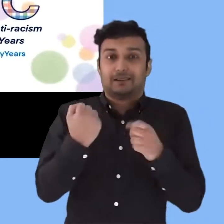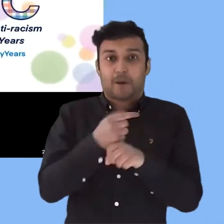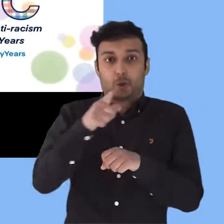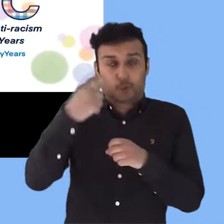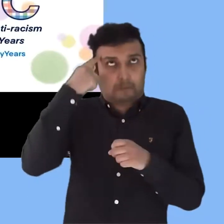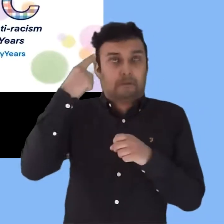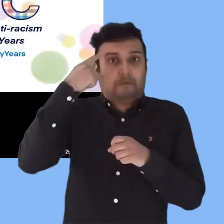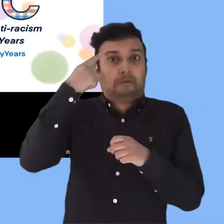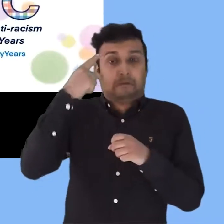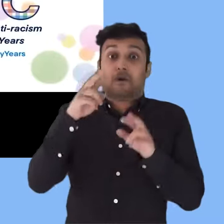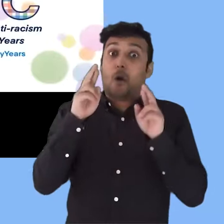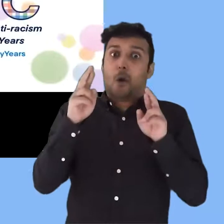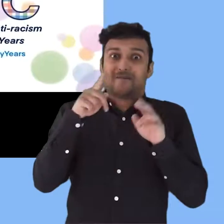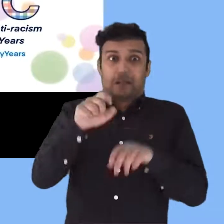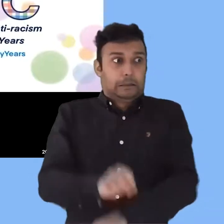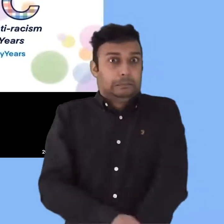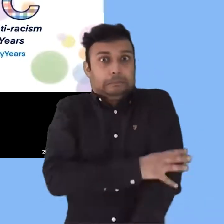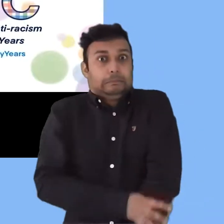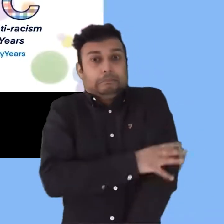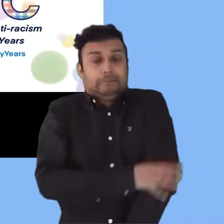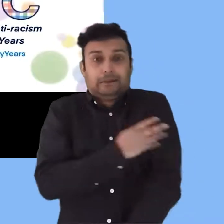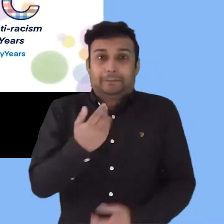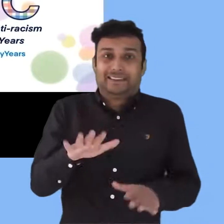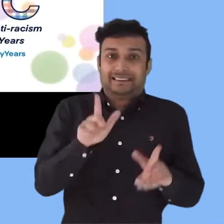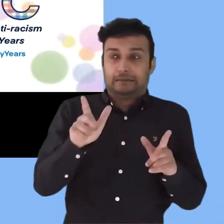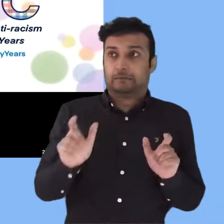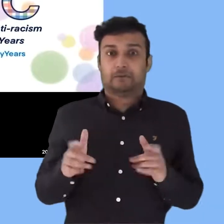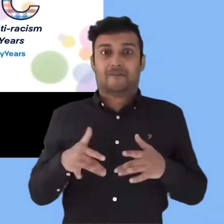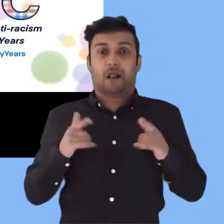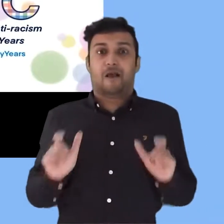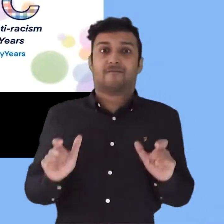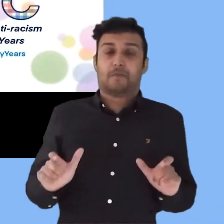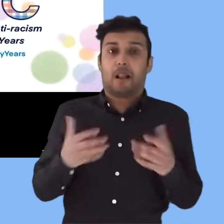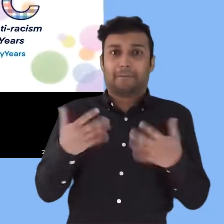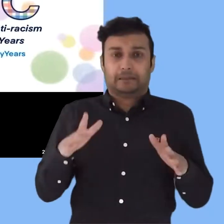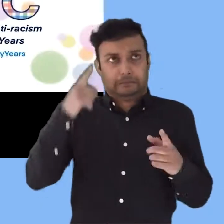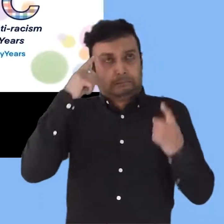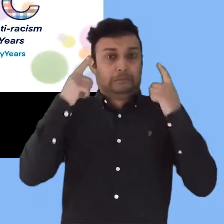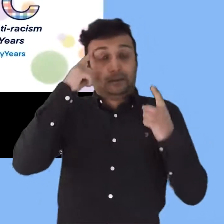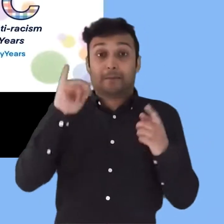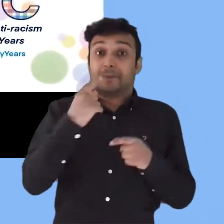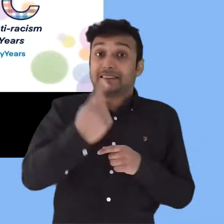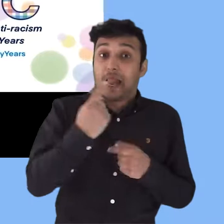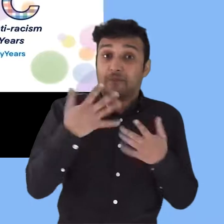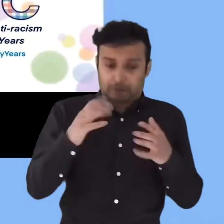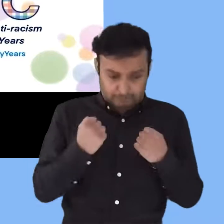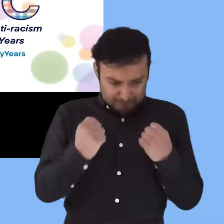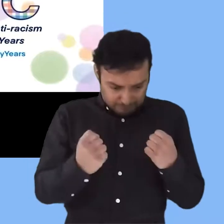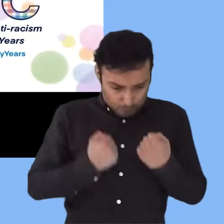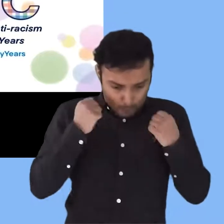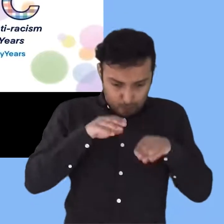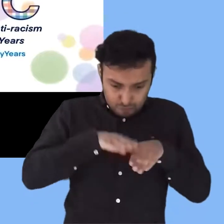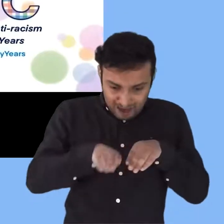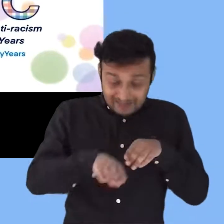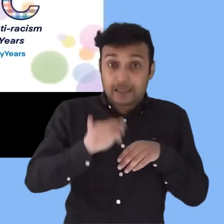thought about your own practice, but also reflected on perhaps some of the things that you have seen, and perhaps thought about times when you've been